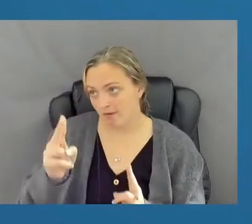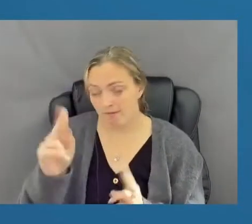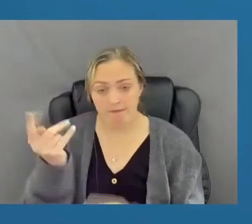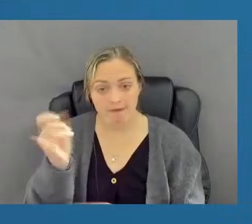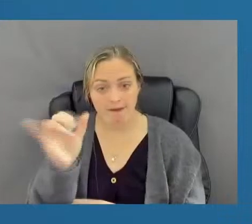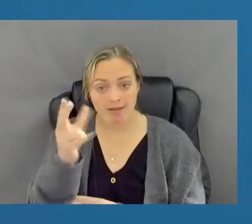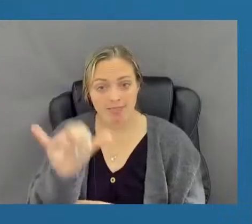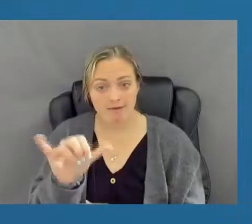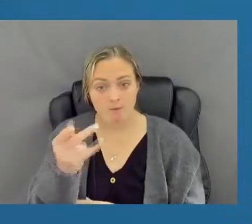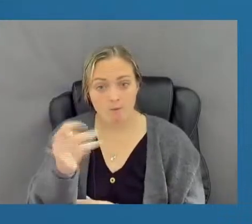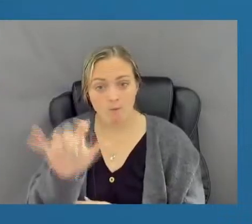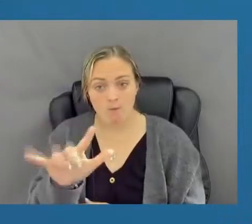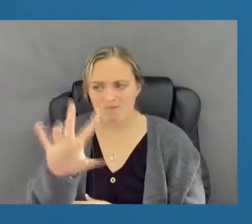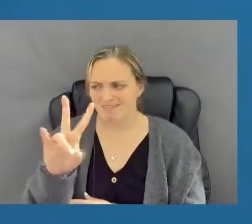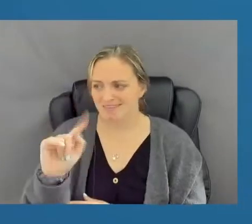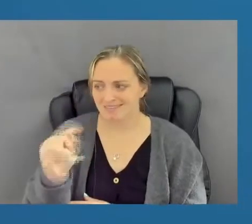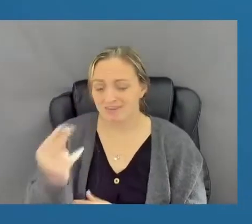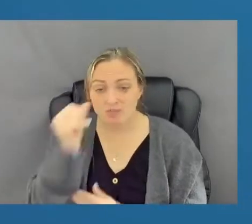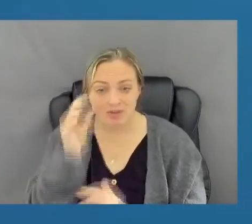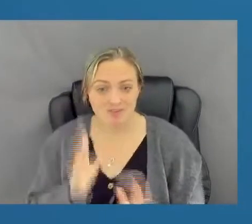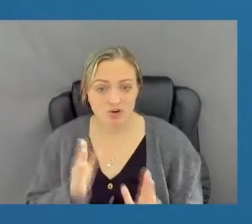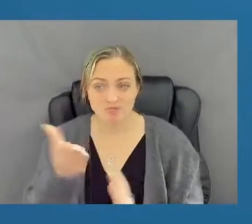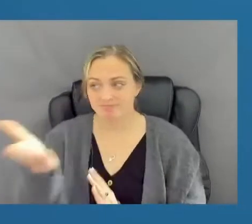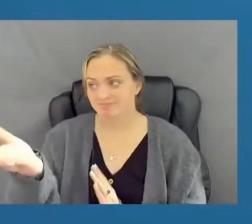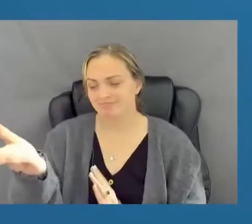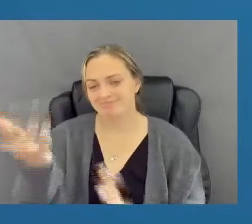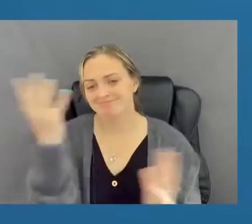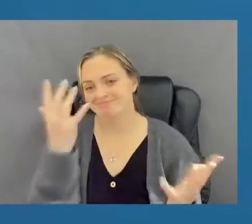Hochul, our 57th governor. Governor?